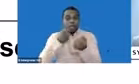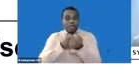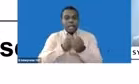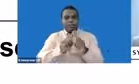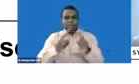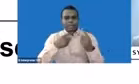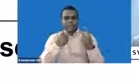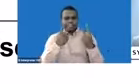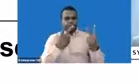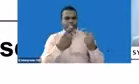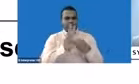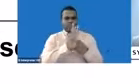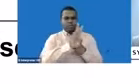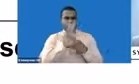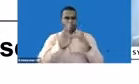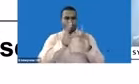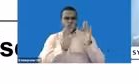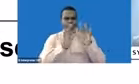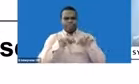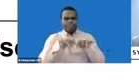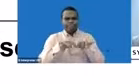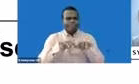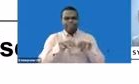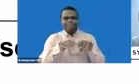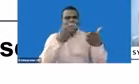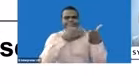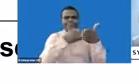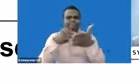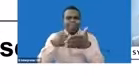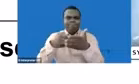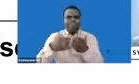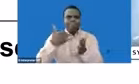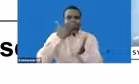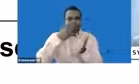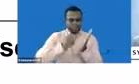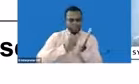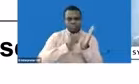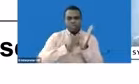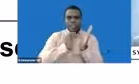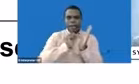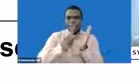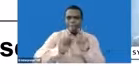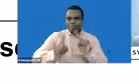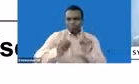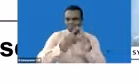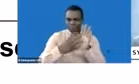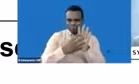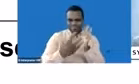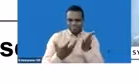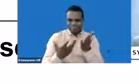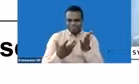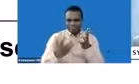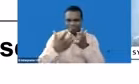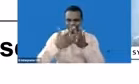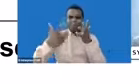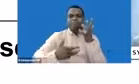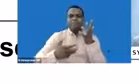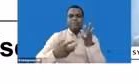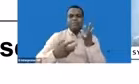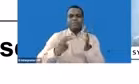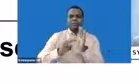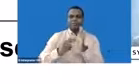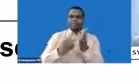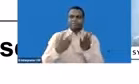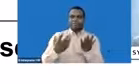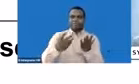not the case for the users to feel bad about not being able to interact with the feedback mechanism and with